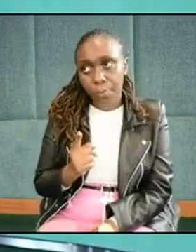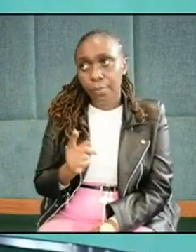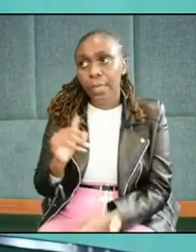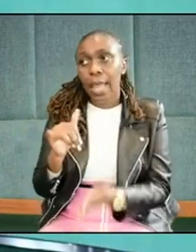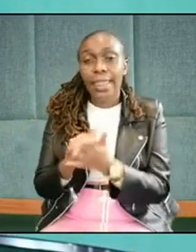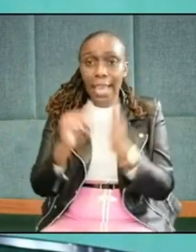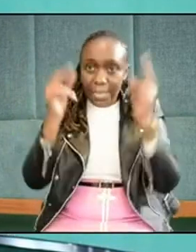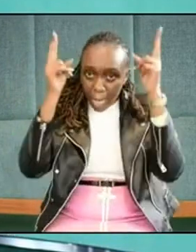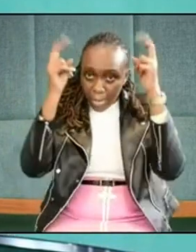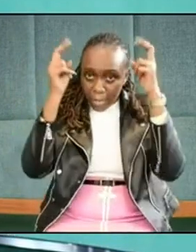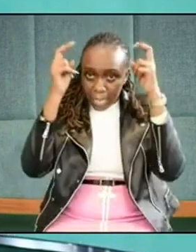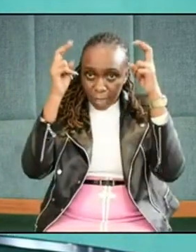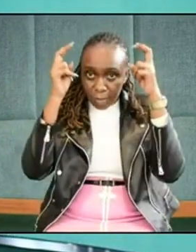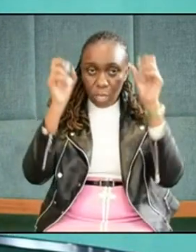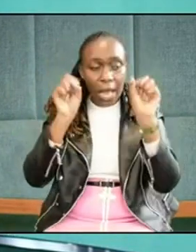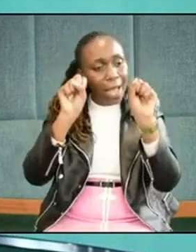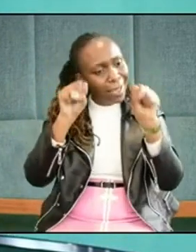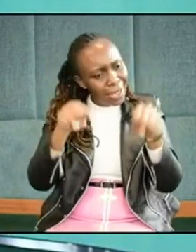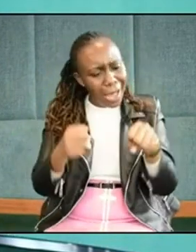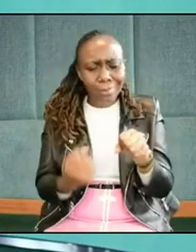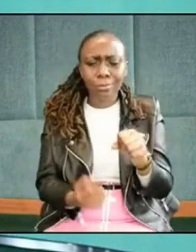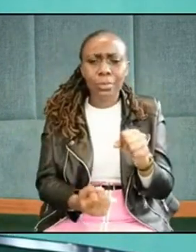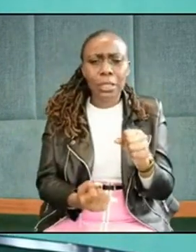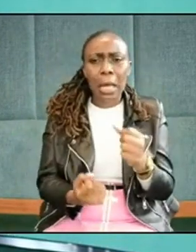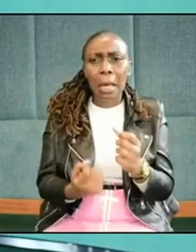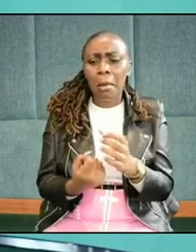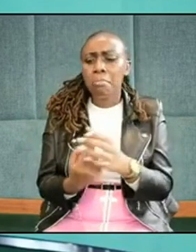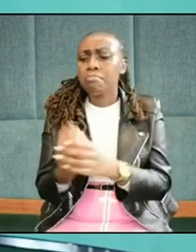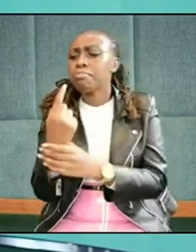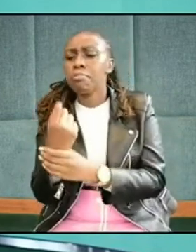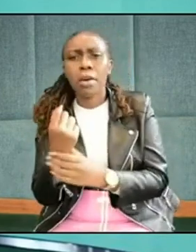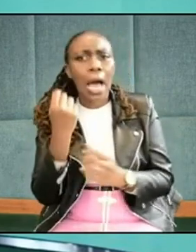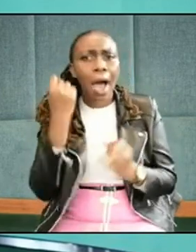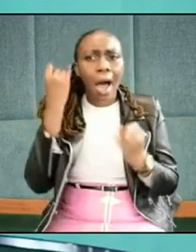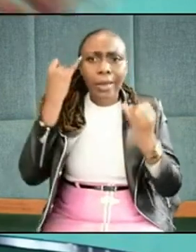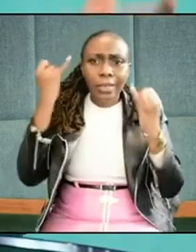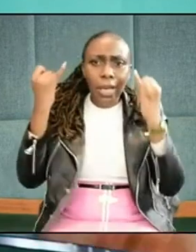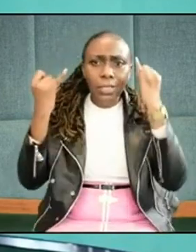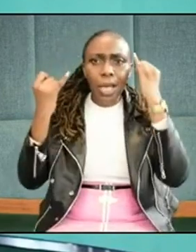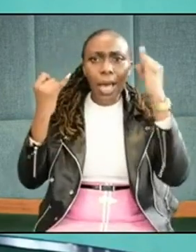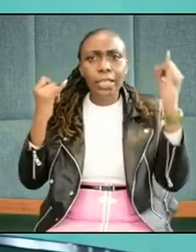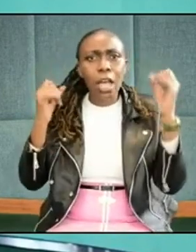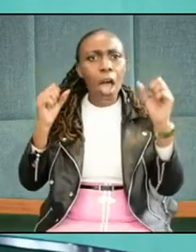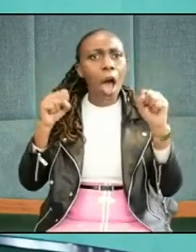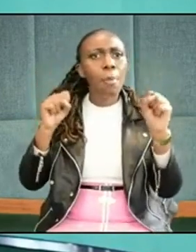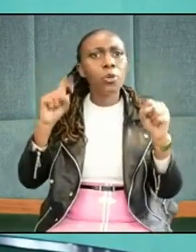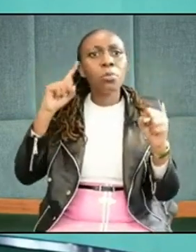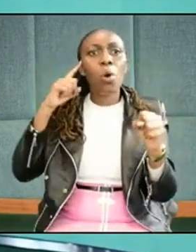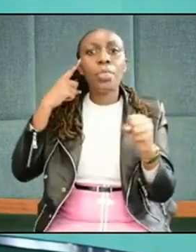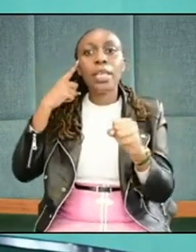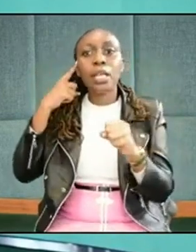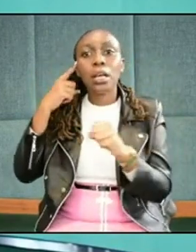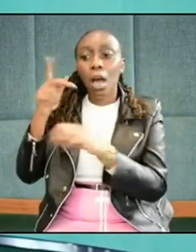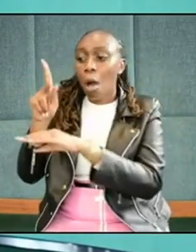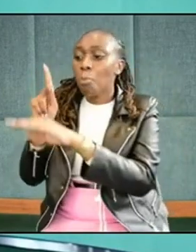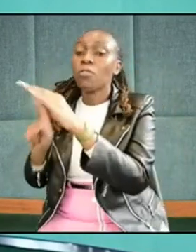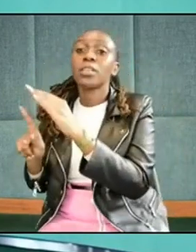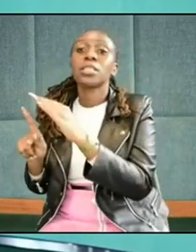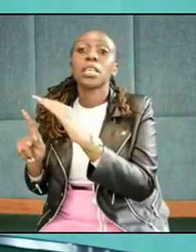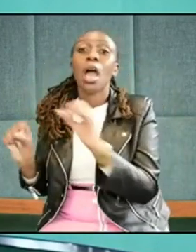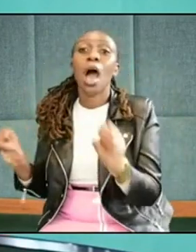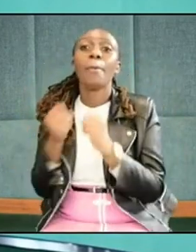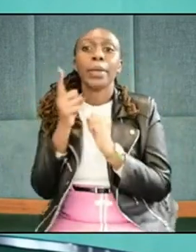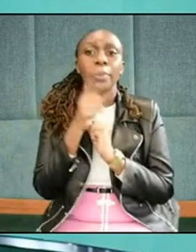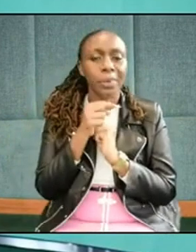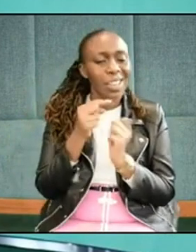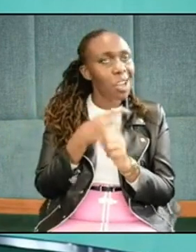that the devil also can come up with ways to make it appear like the prophecy has been fulfilled. But God